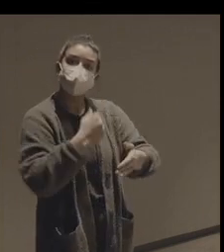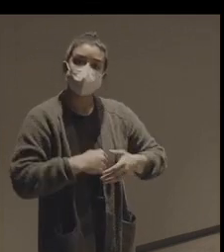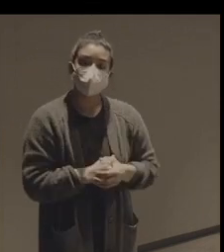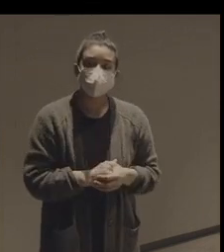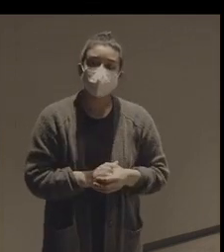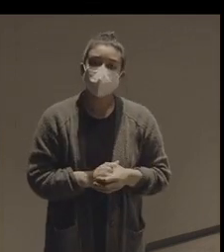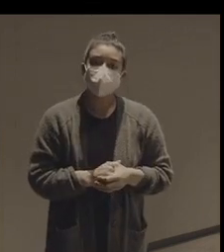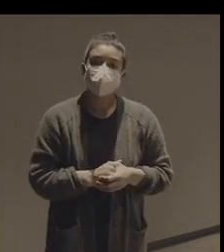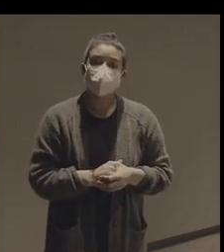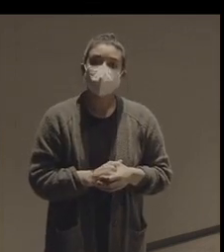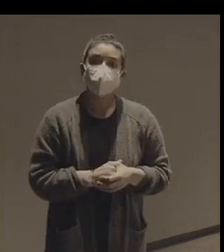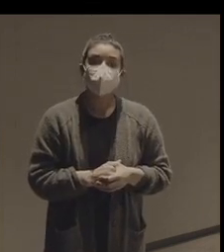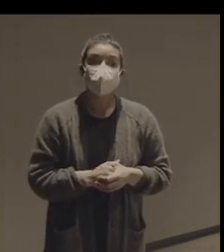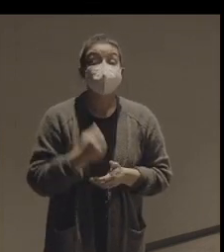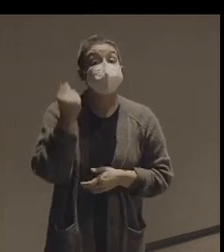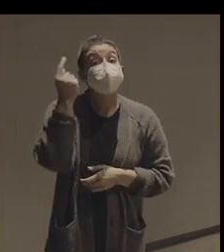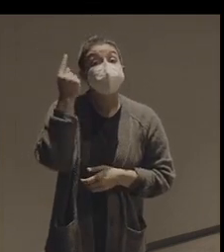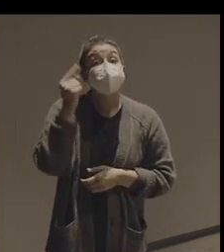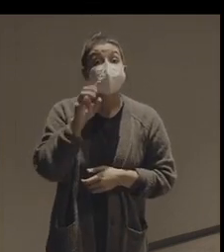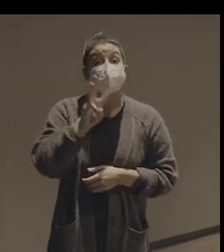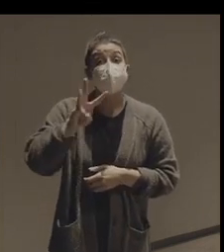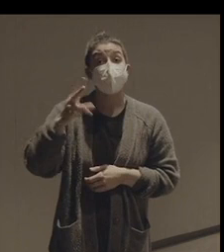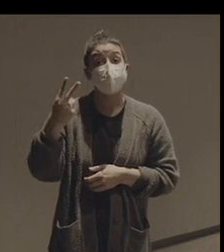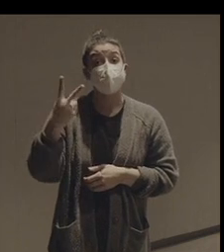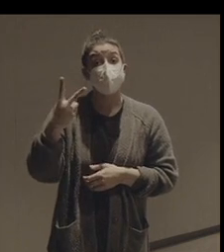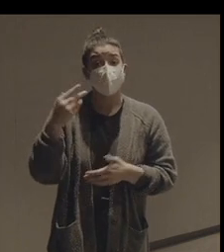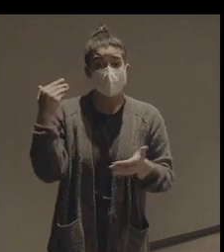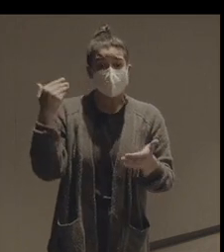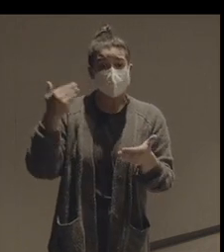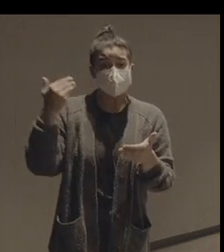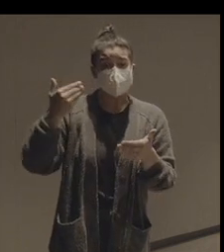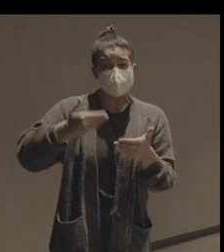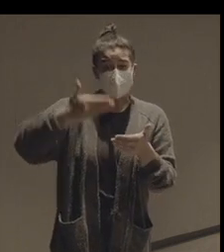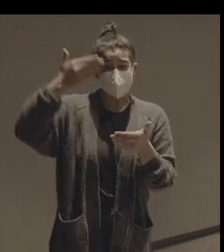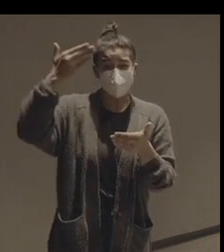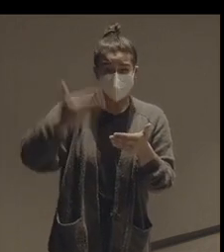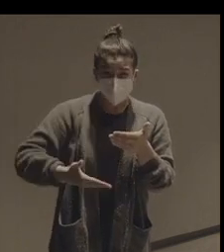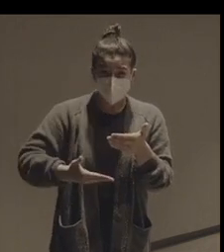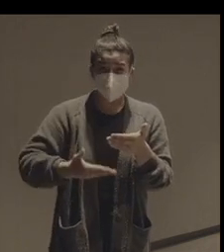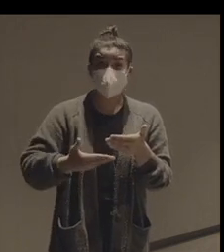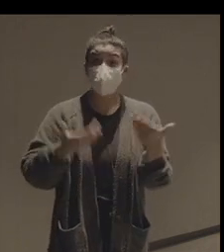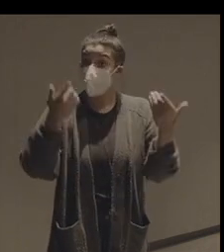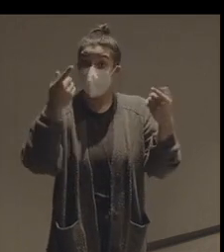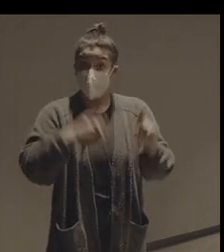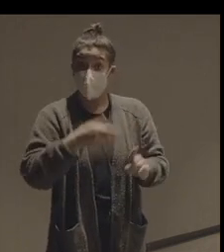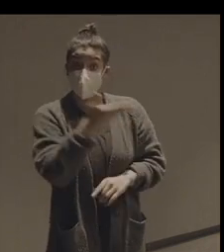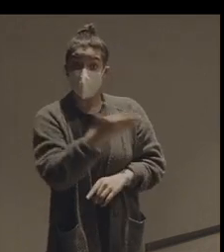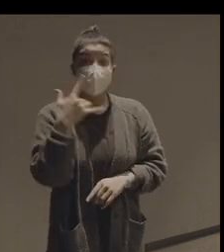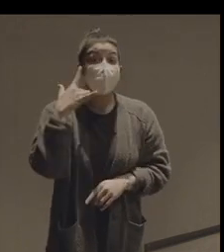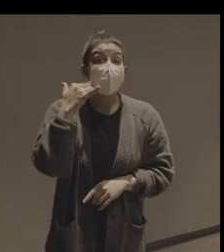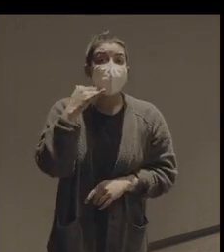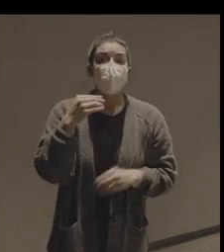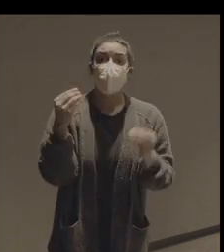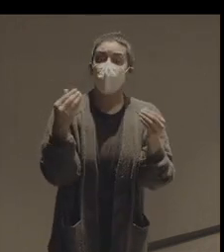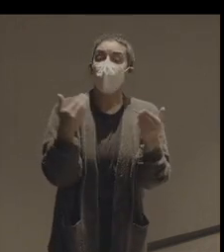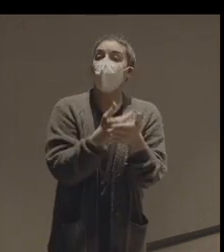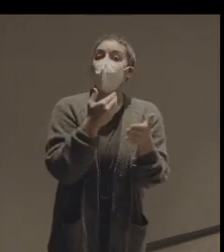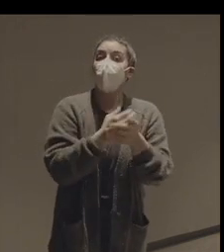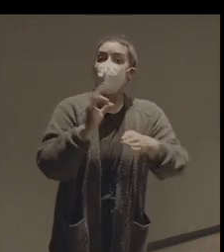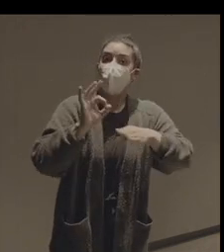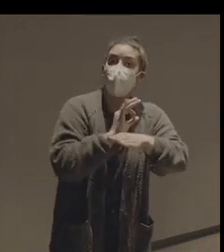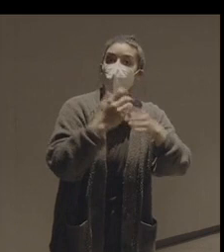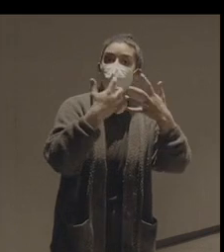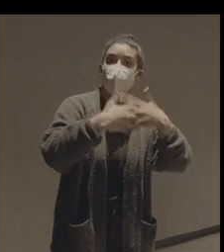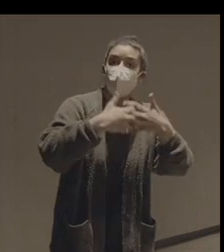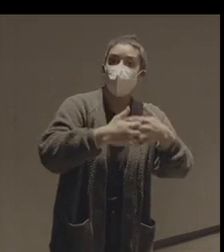it was also at the end of the war an area where new materials, research, and development were going on, a place of the future,